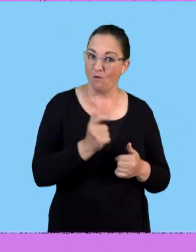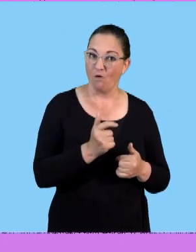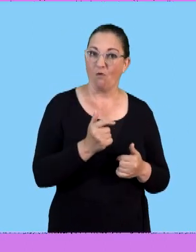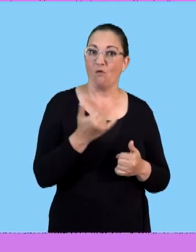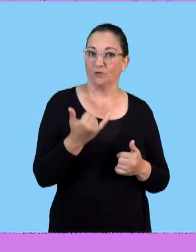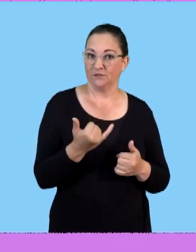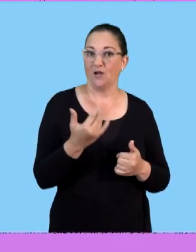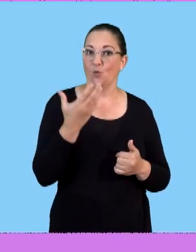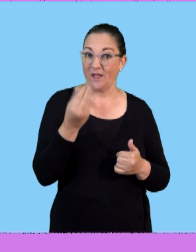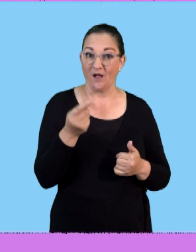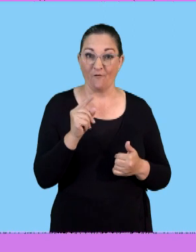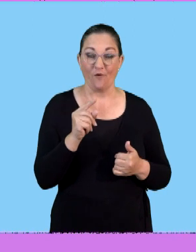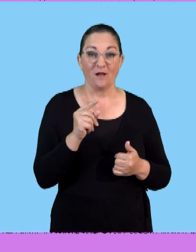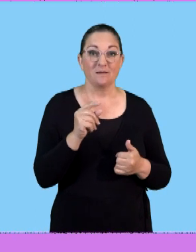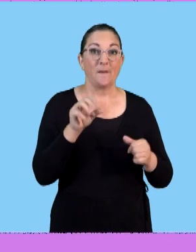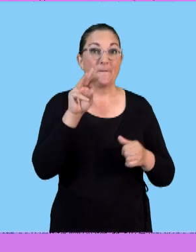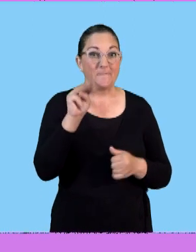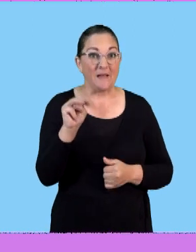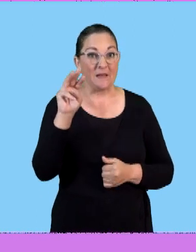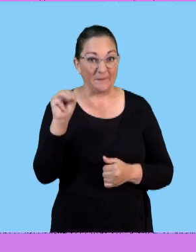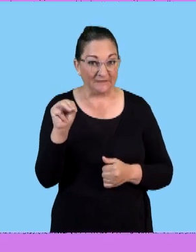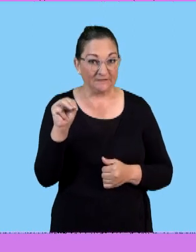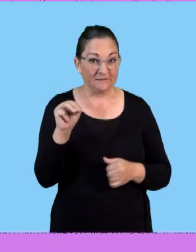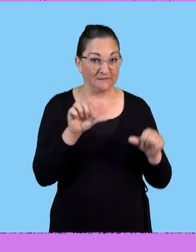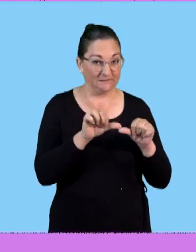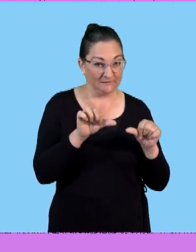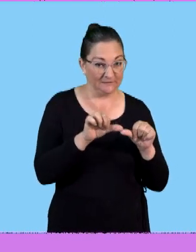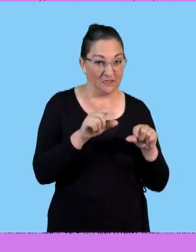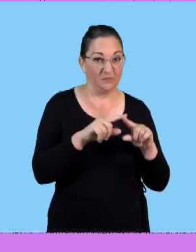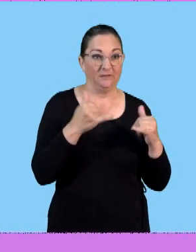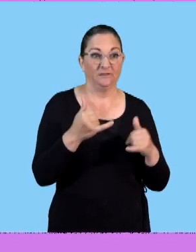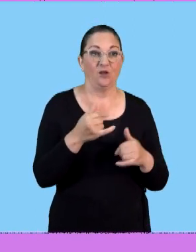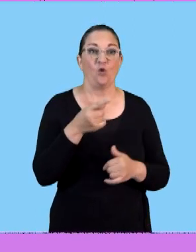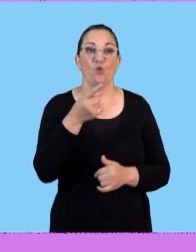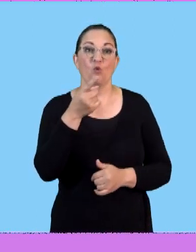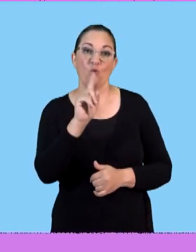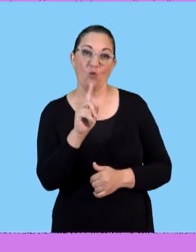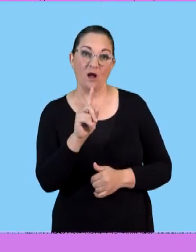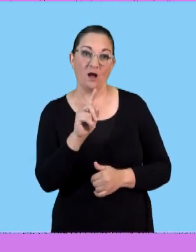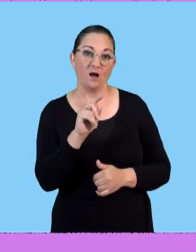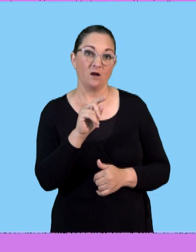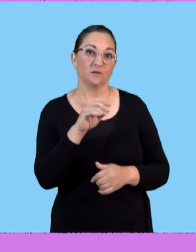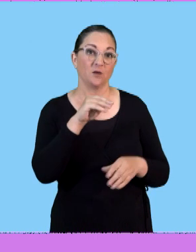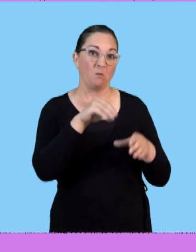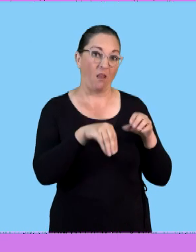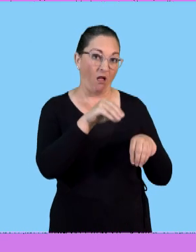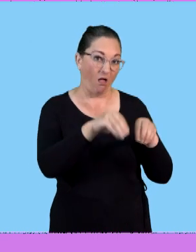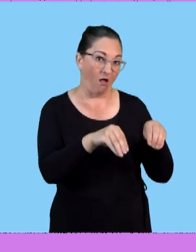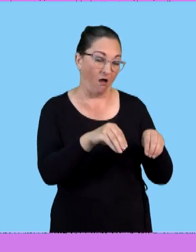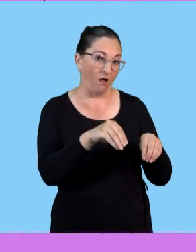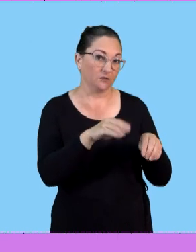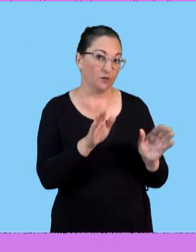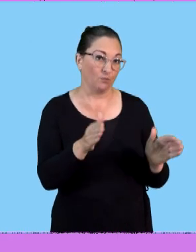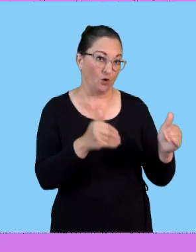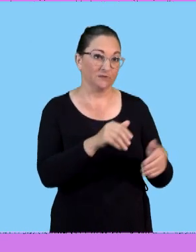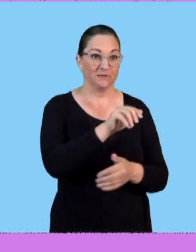dimensions is given in millimeters. Then we have the type of plant box, that is A to E.